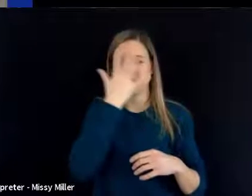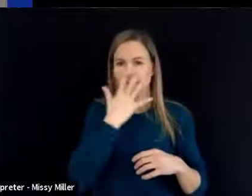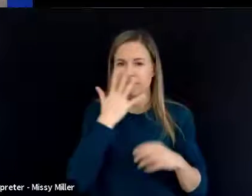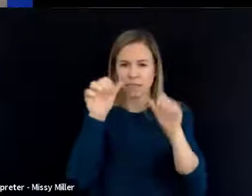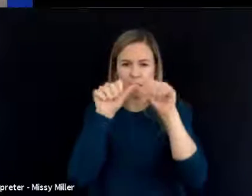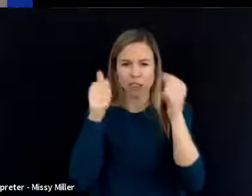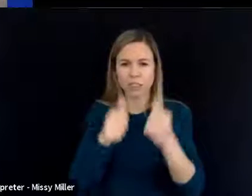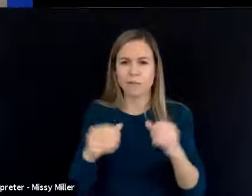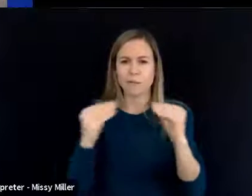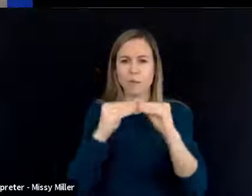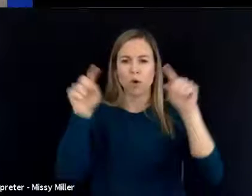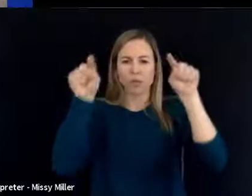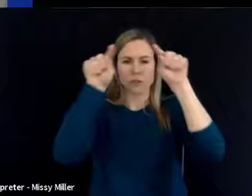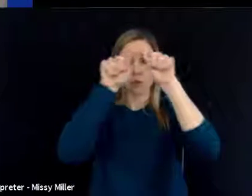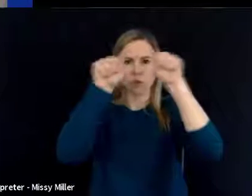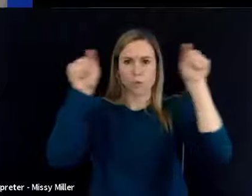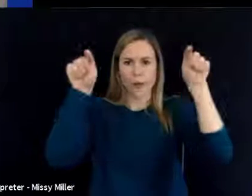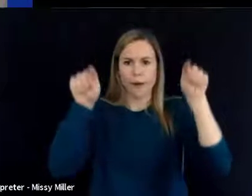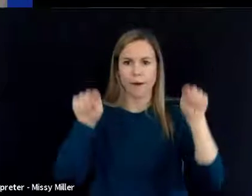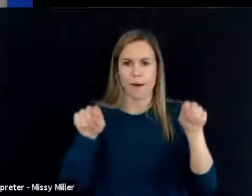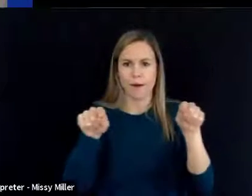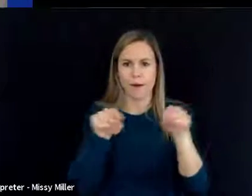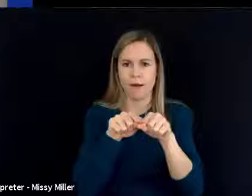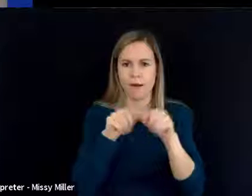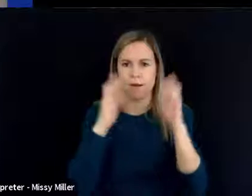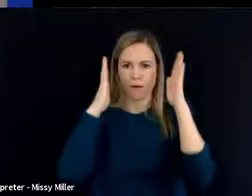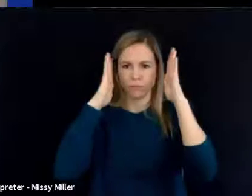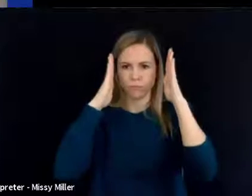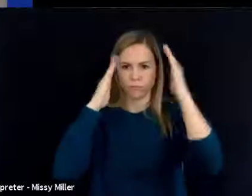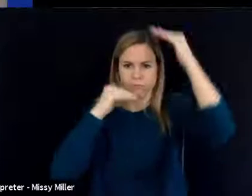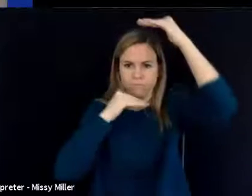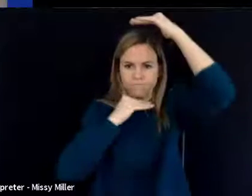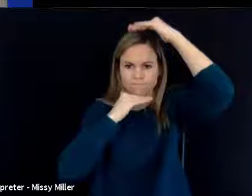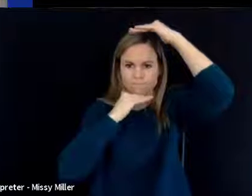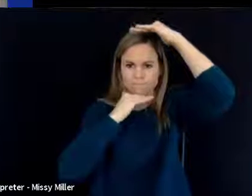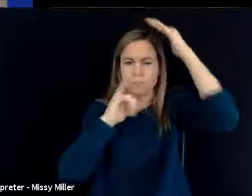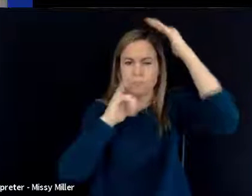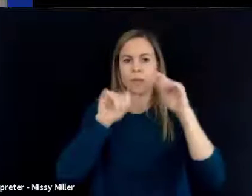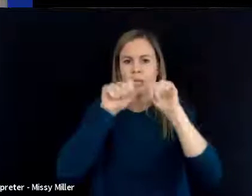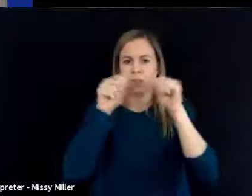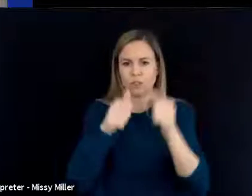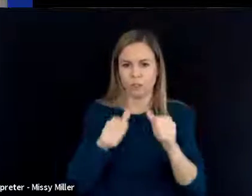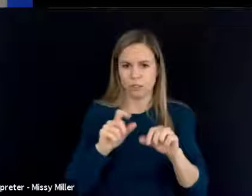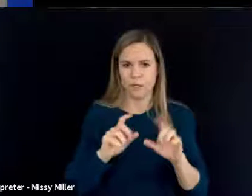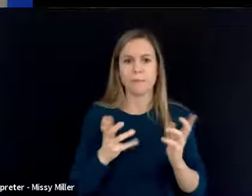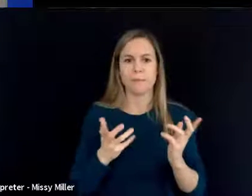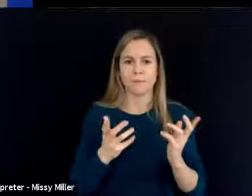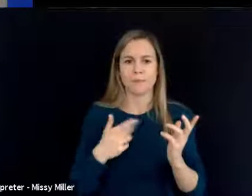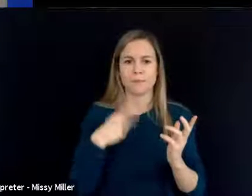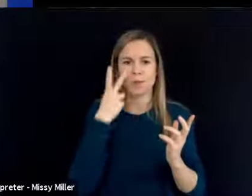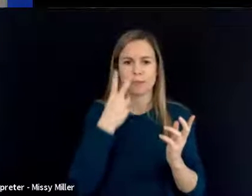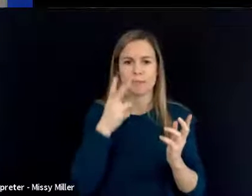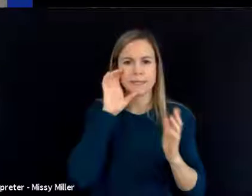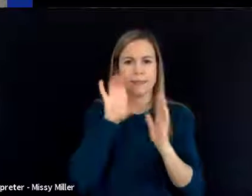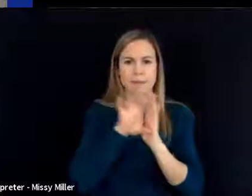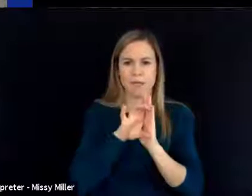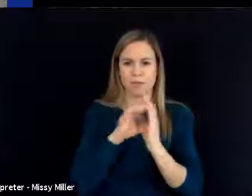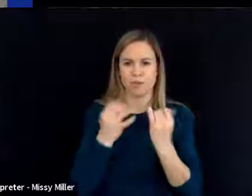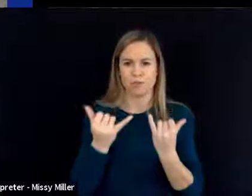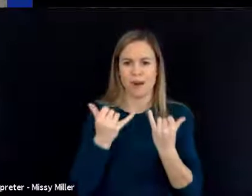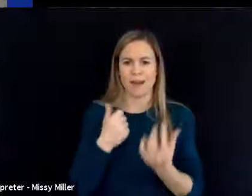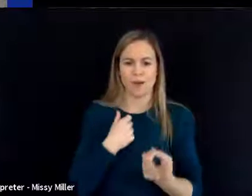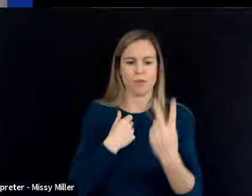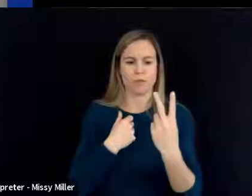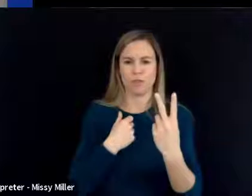bit of a squared off face. And in the photo that you see on our slides right now, there's two individuals